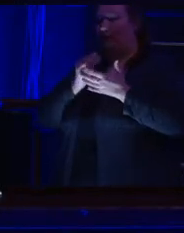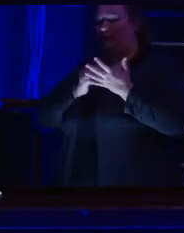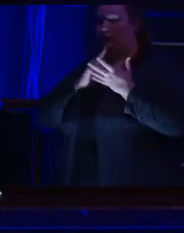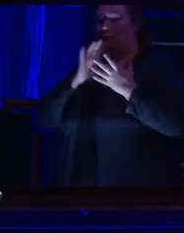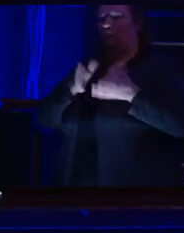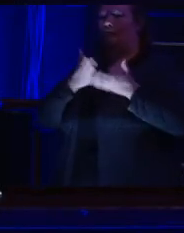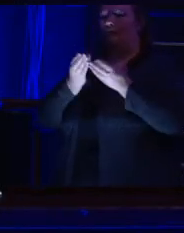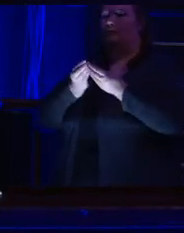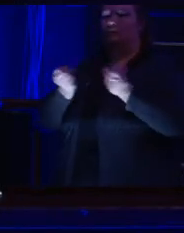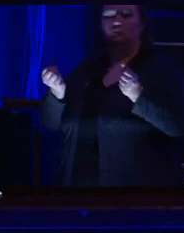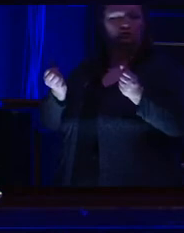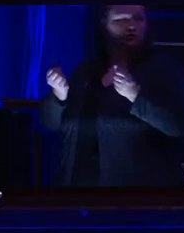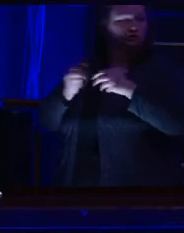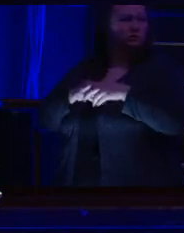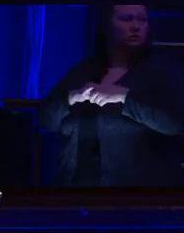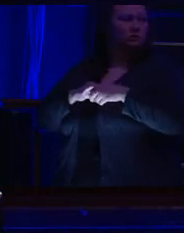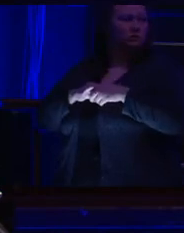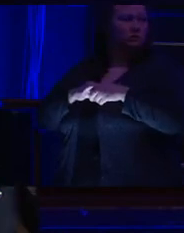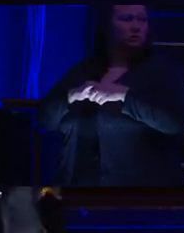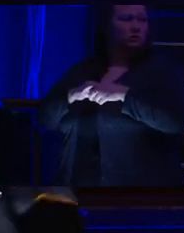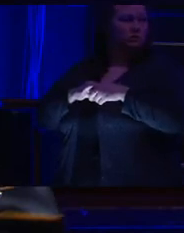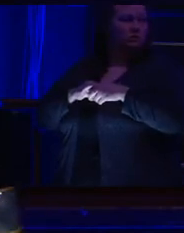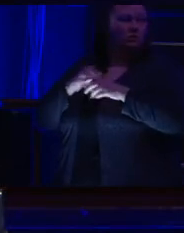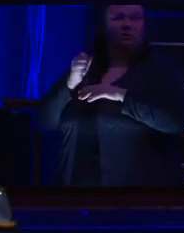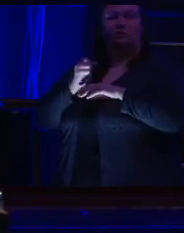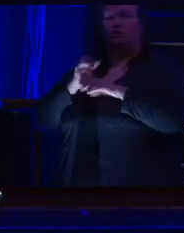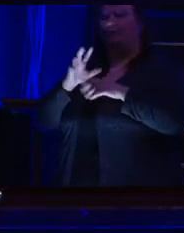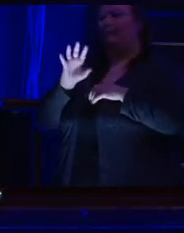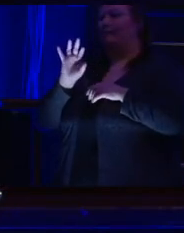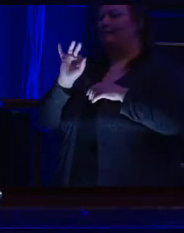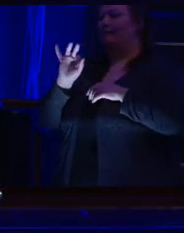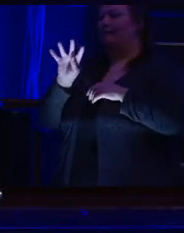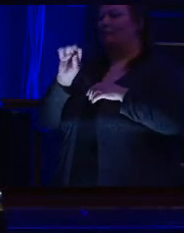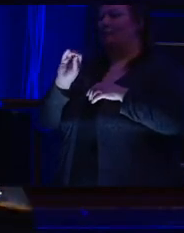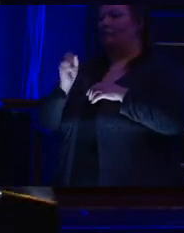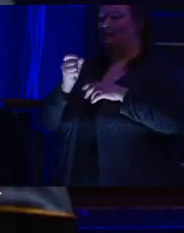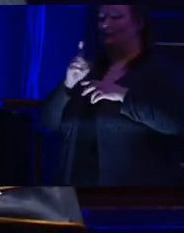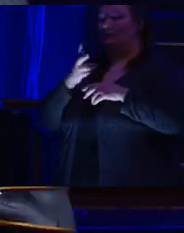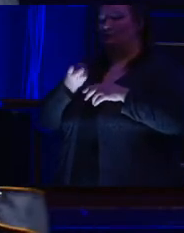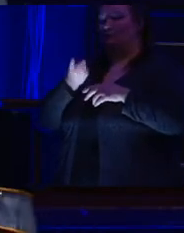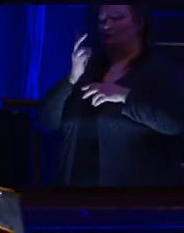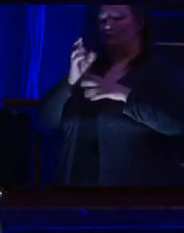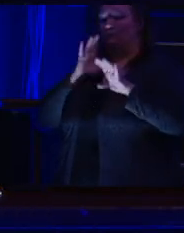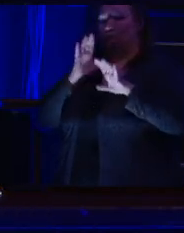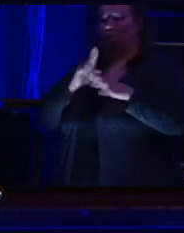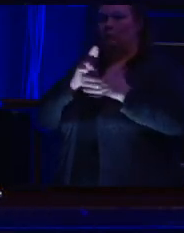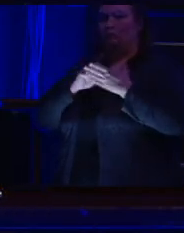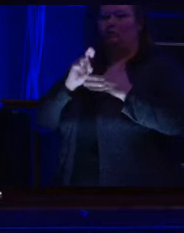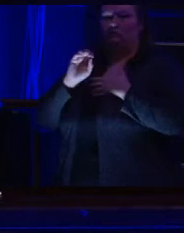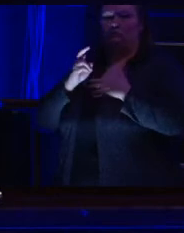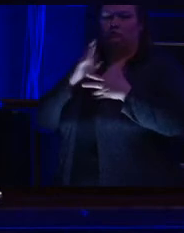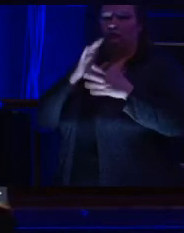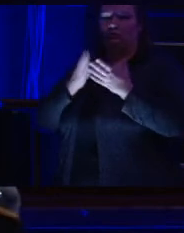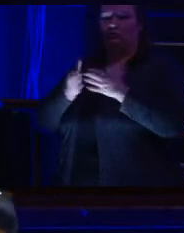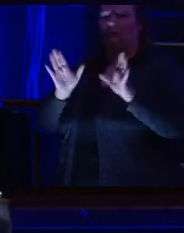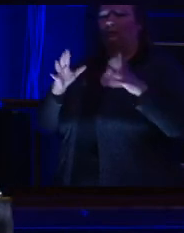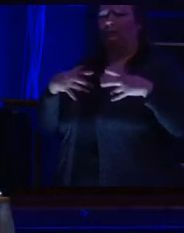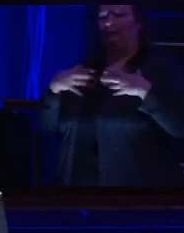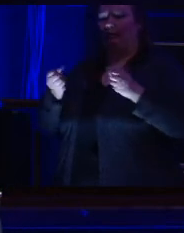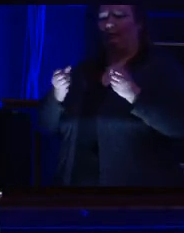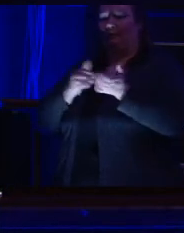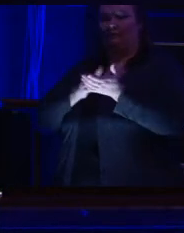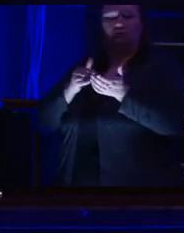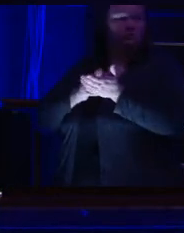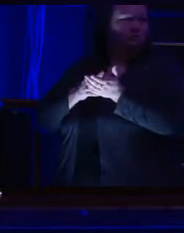solutions. In the early 1940s, two outstanding University of Michigan public health